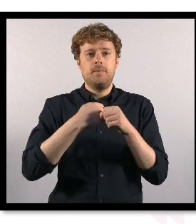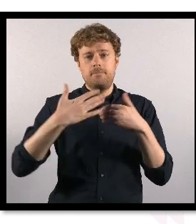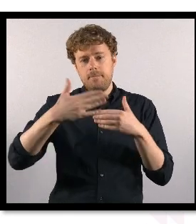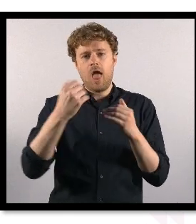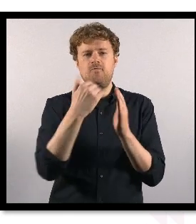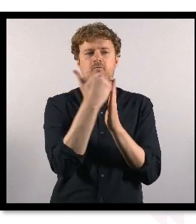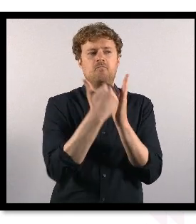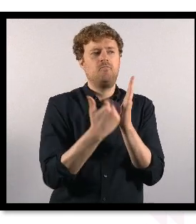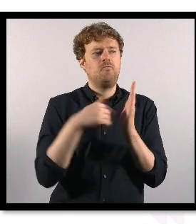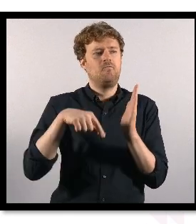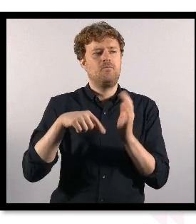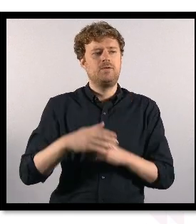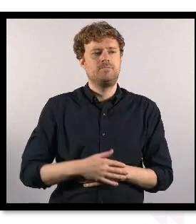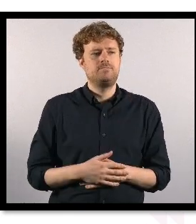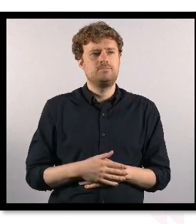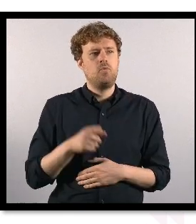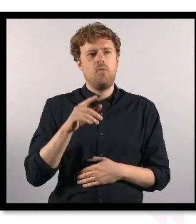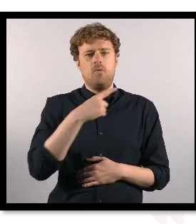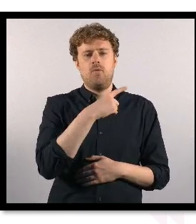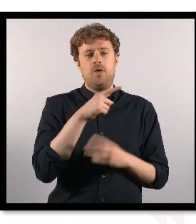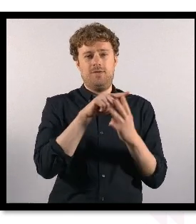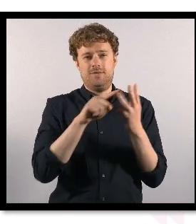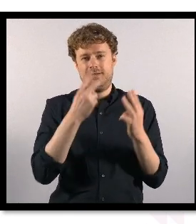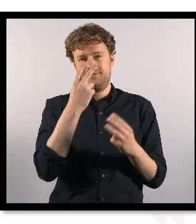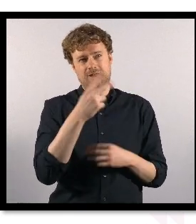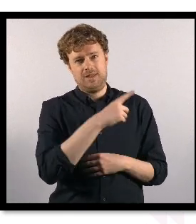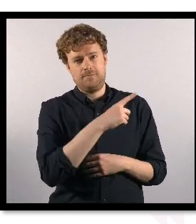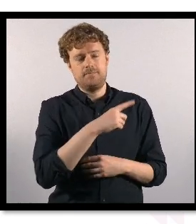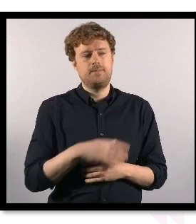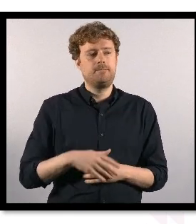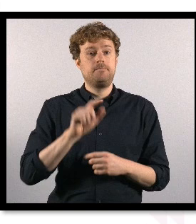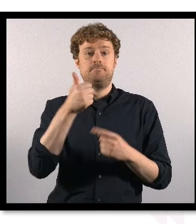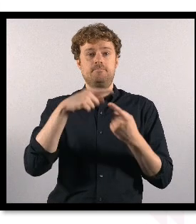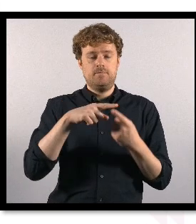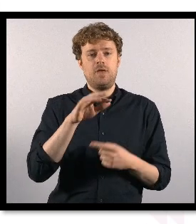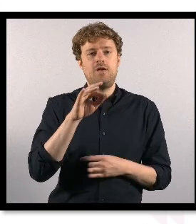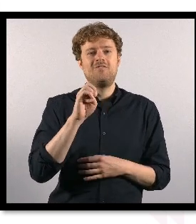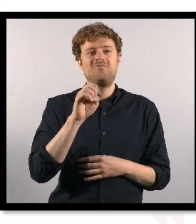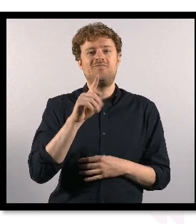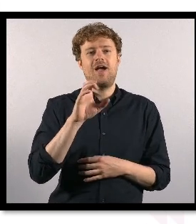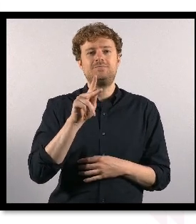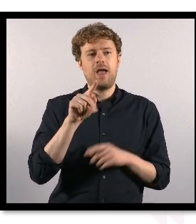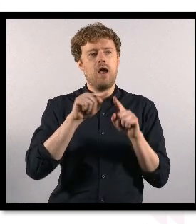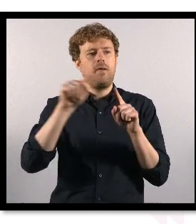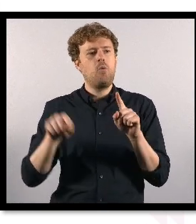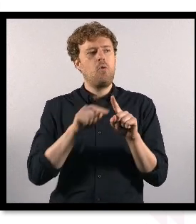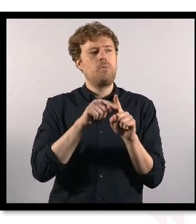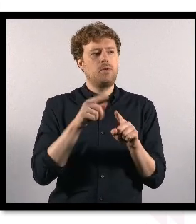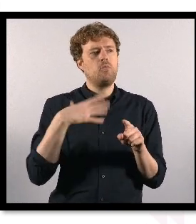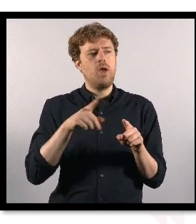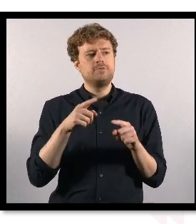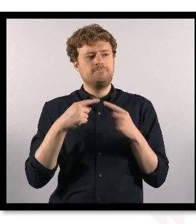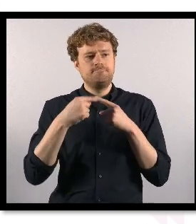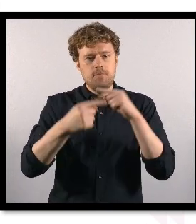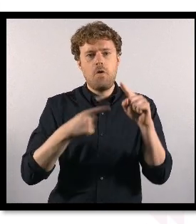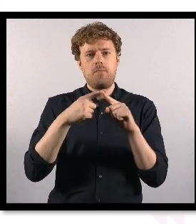them to communicate directly in a more efficient way. The second one is reference architectures. This is one of the main requests from